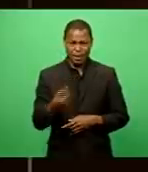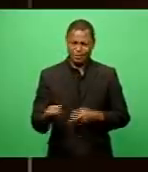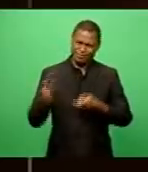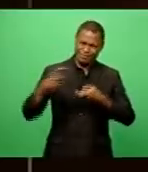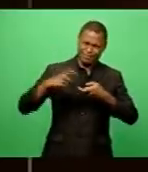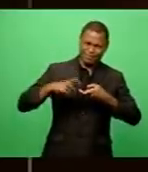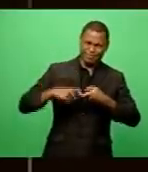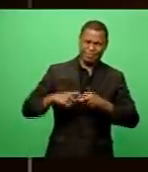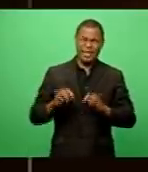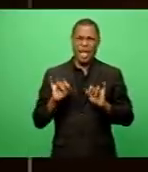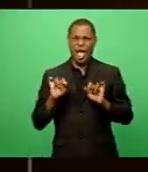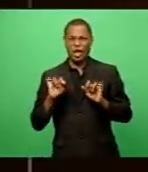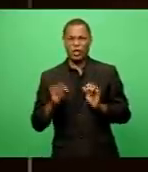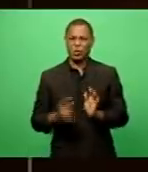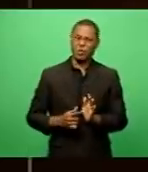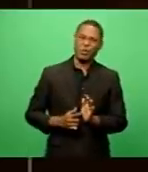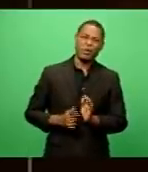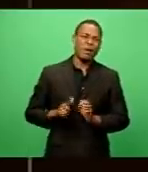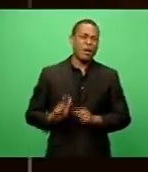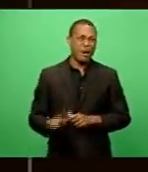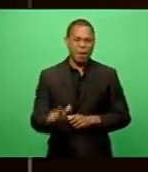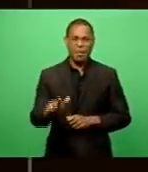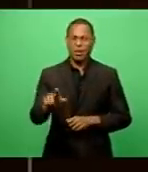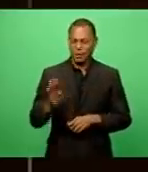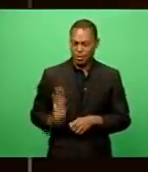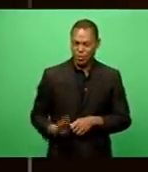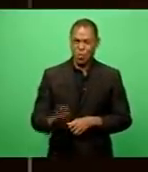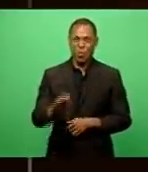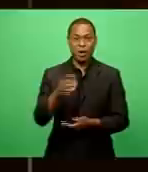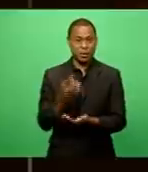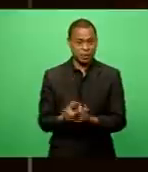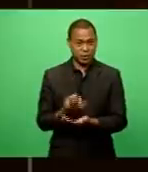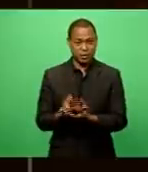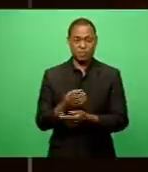in isolated parts of Lambasa, Mbua and Savu-Savu.